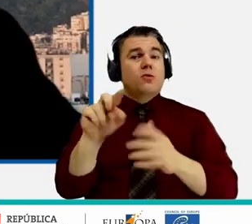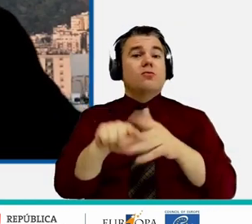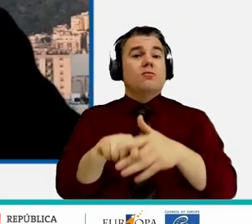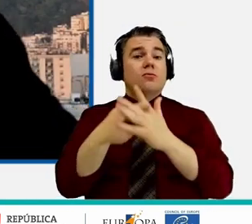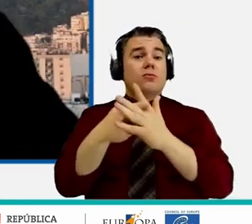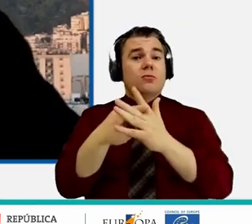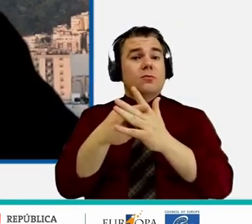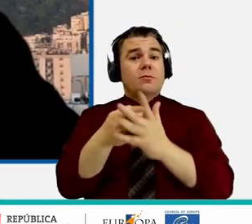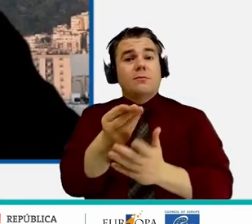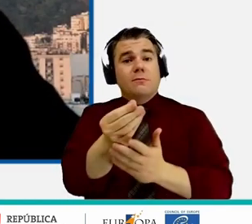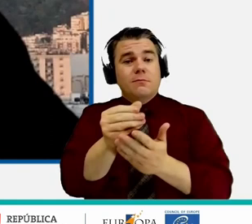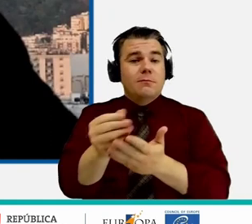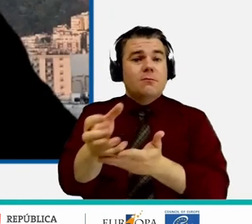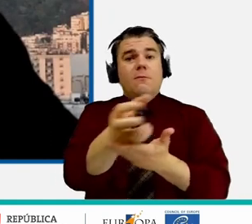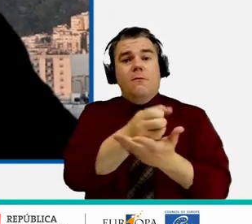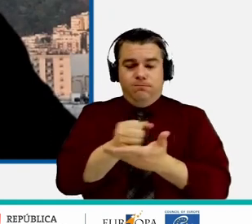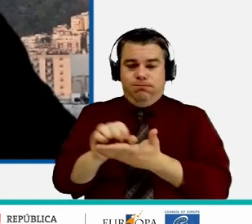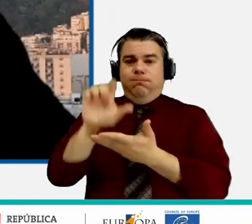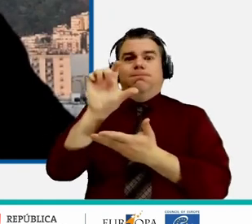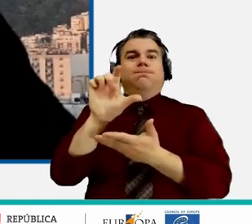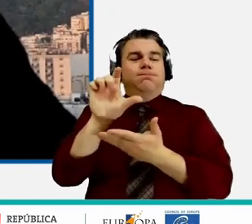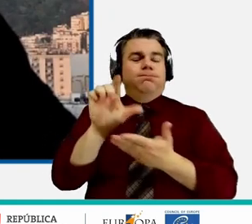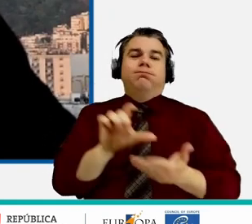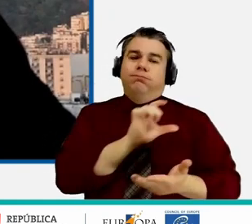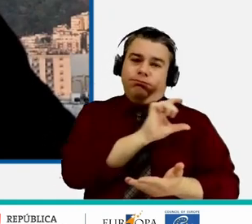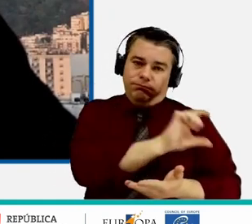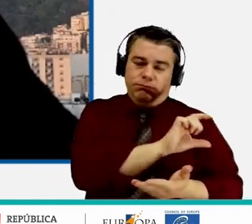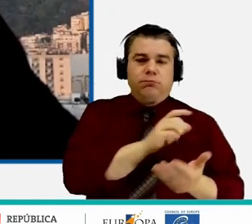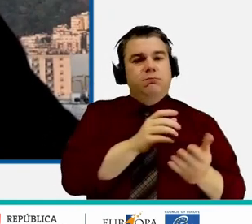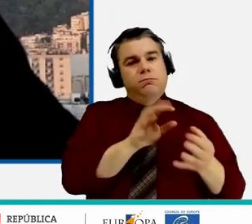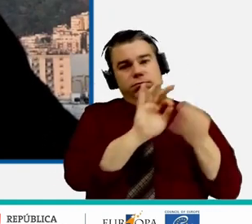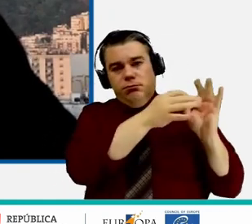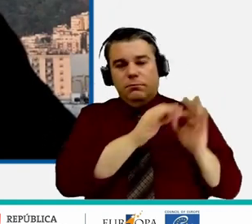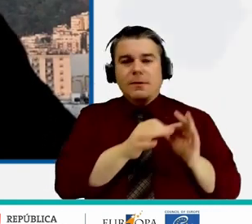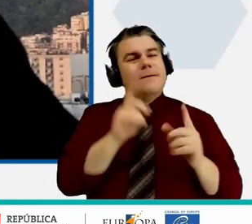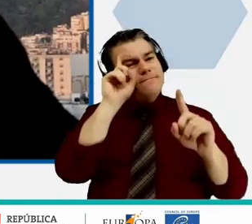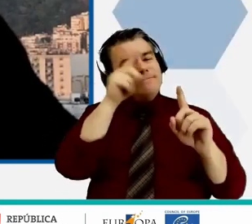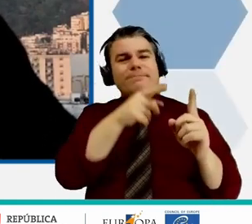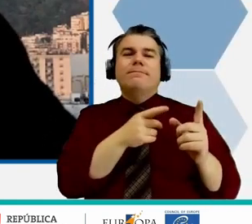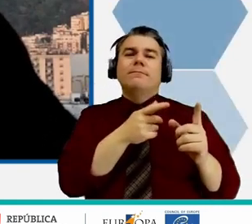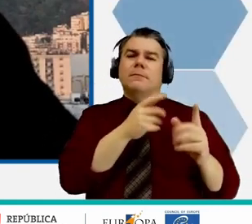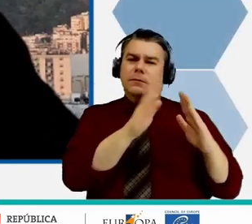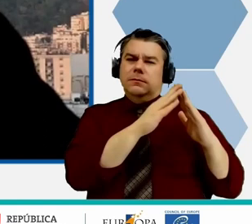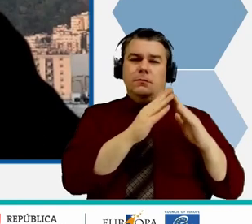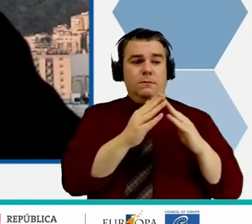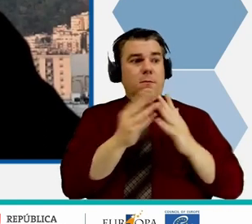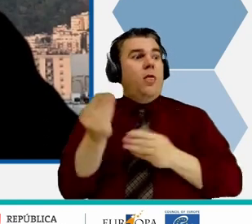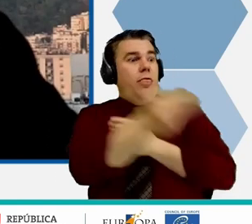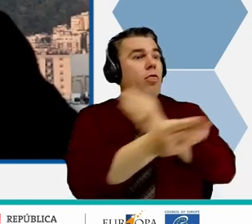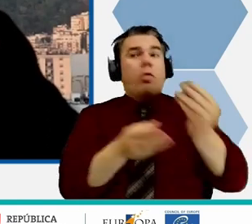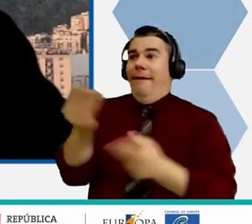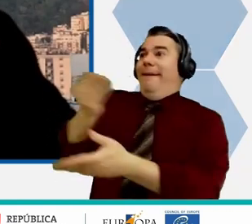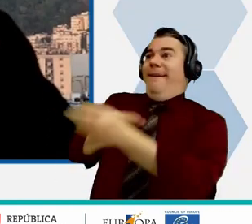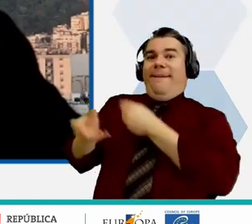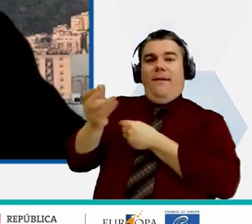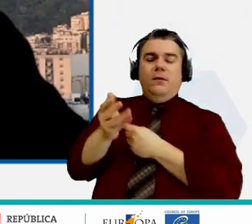this sector. Well, and finally, we should aim to support cities to help themselves too. So capacitate and work on